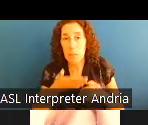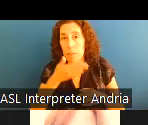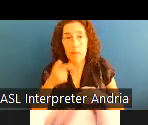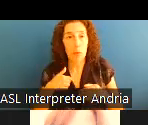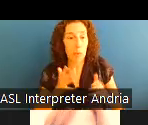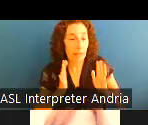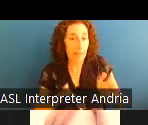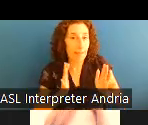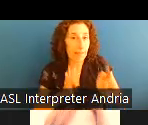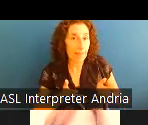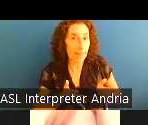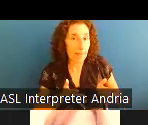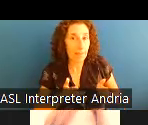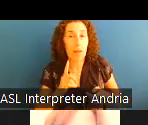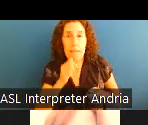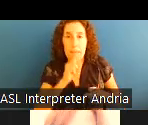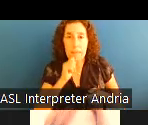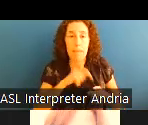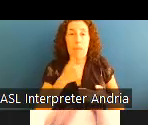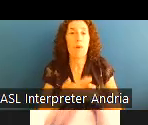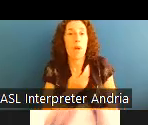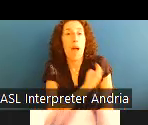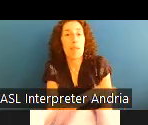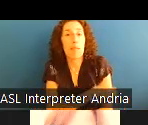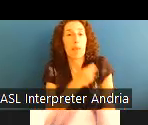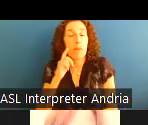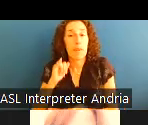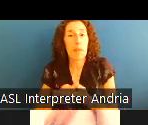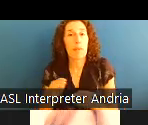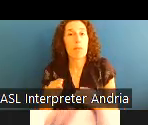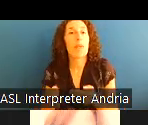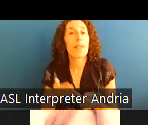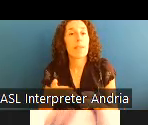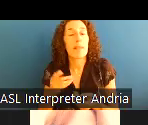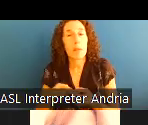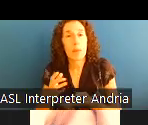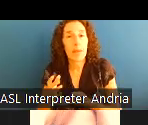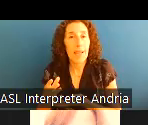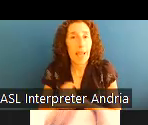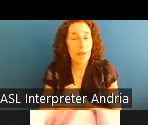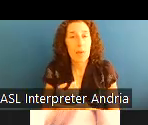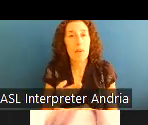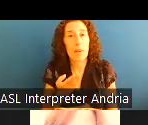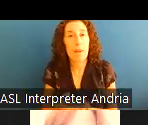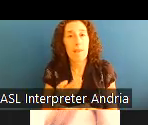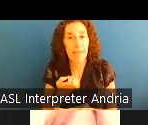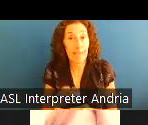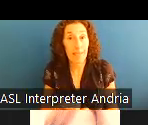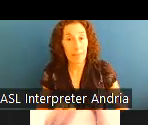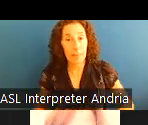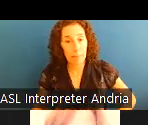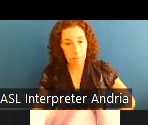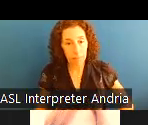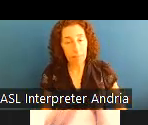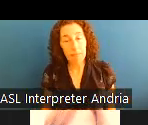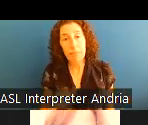I do want to just conclude and emphasize on the note that if a survivor has done any of the previously